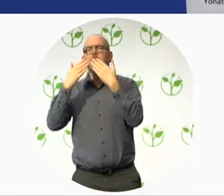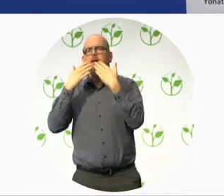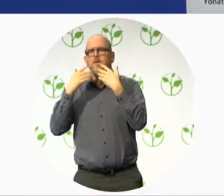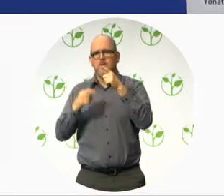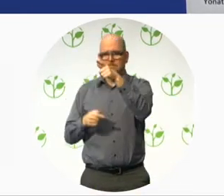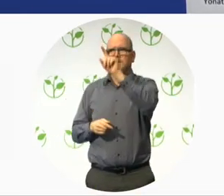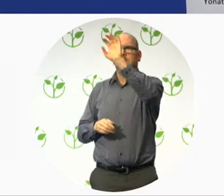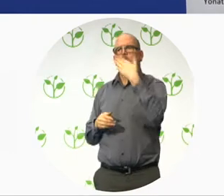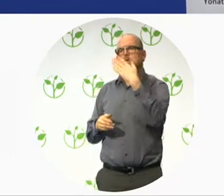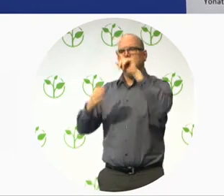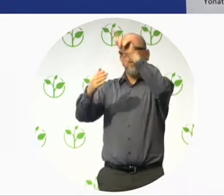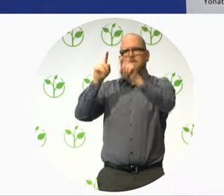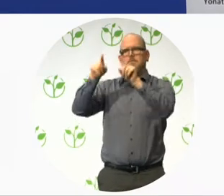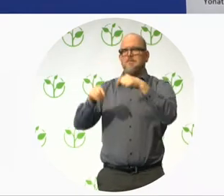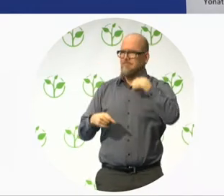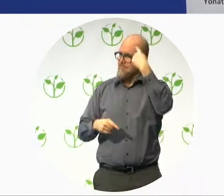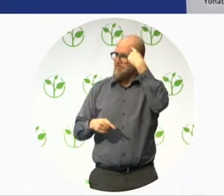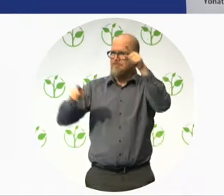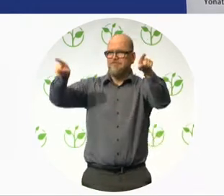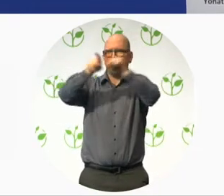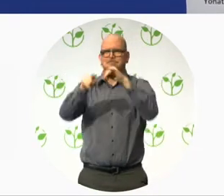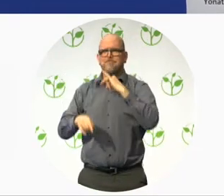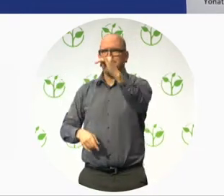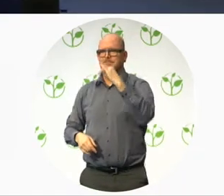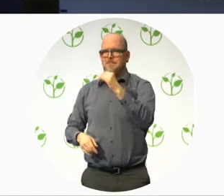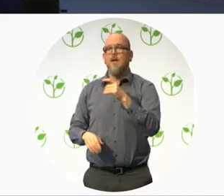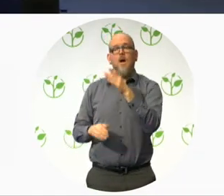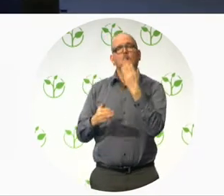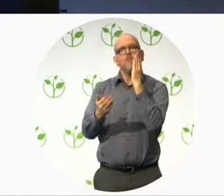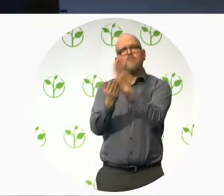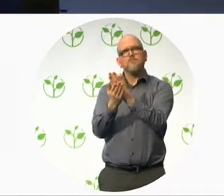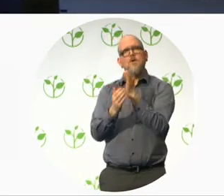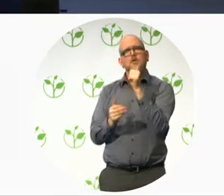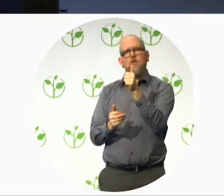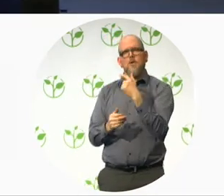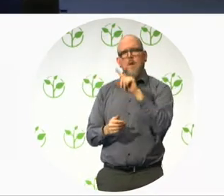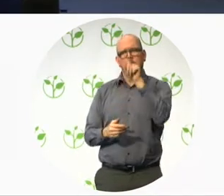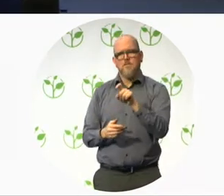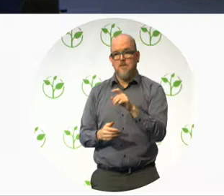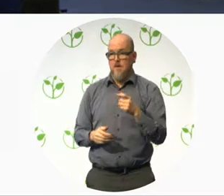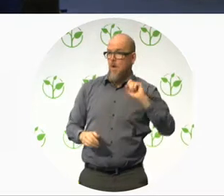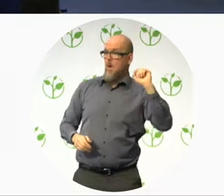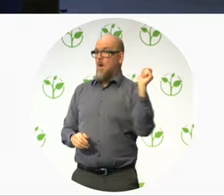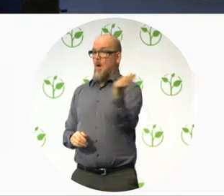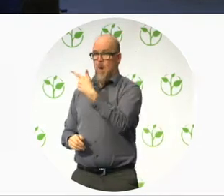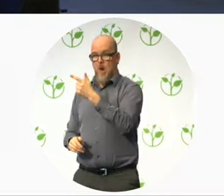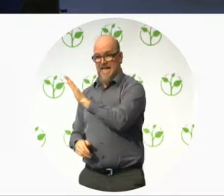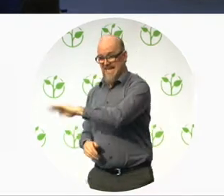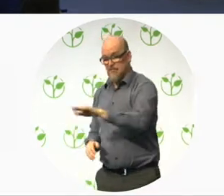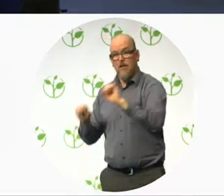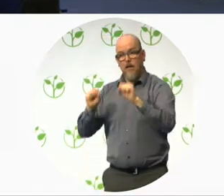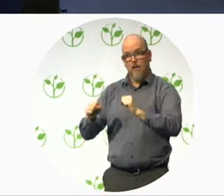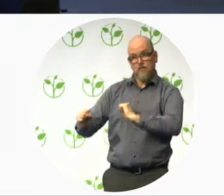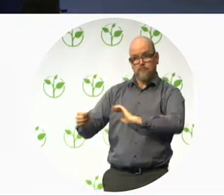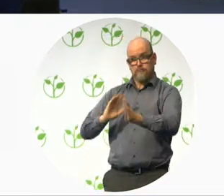Thank you for your question. I certainly also think that it's a very important question. So you mentioned that all